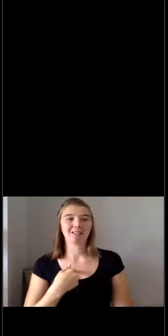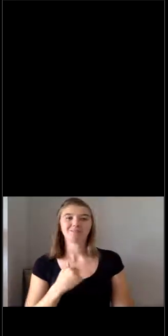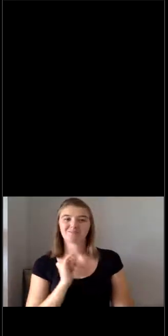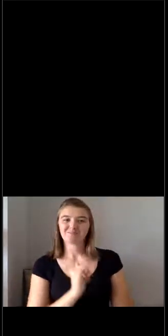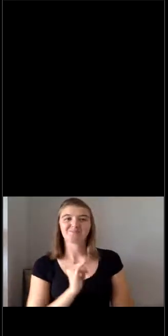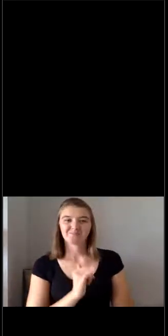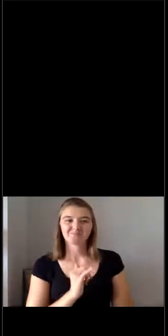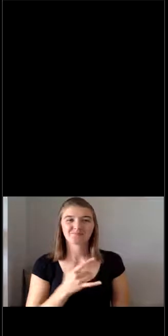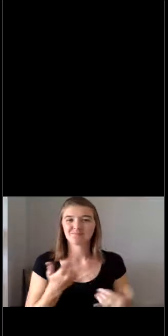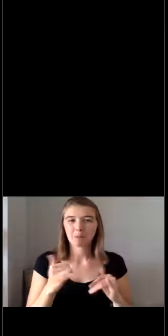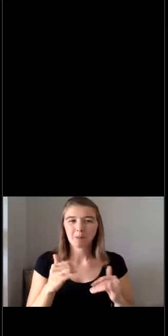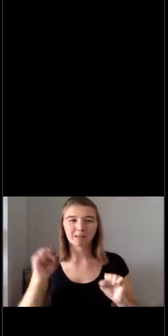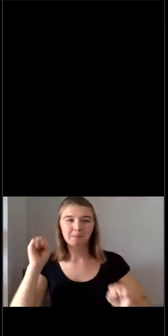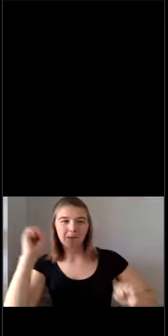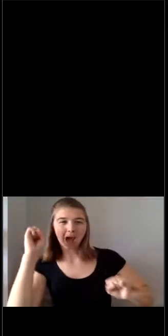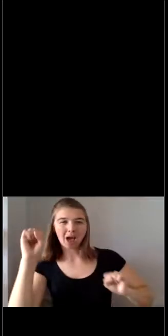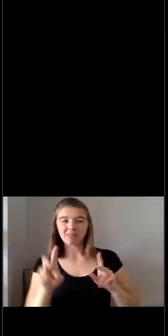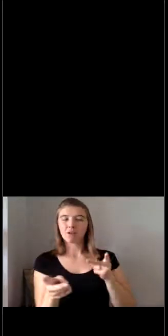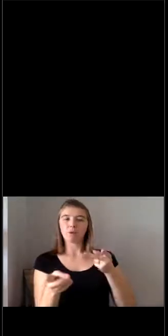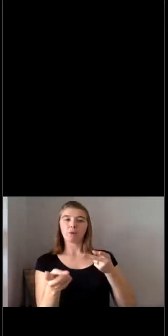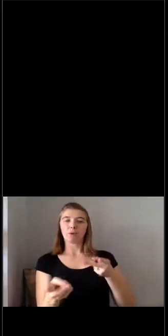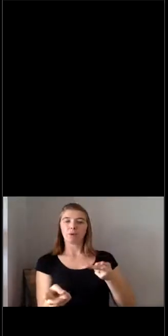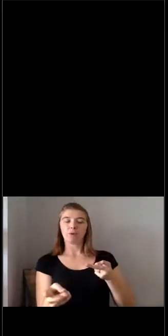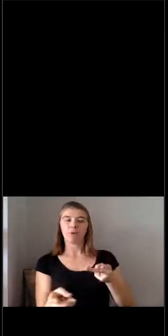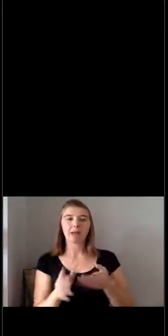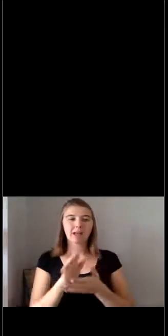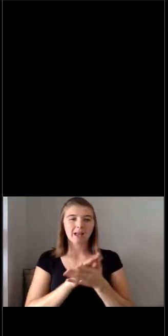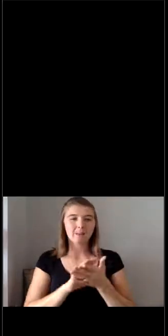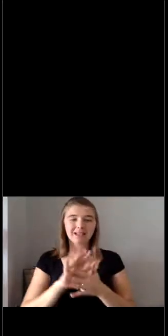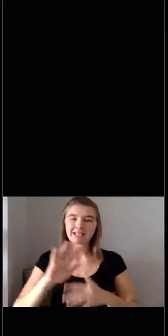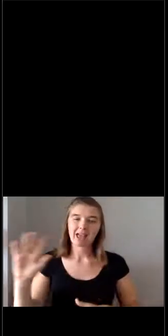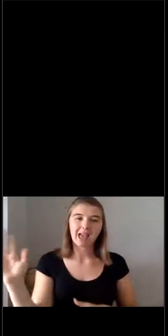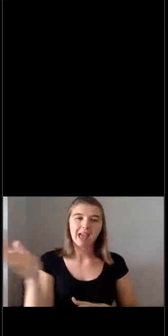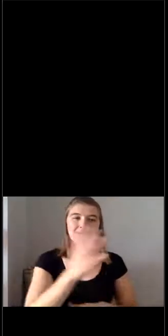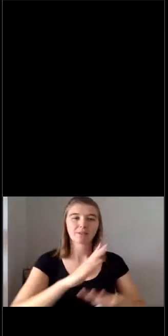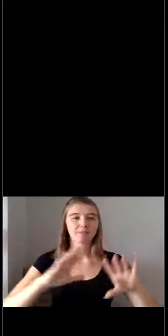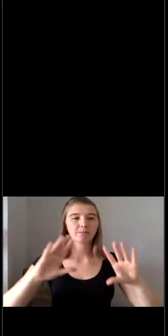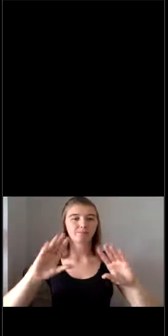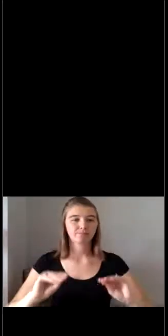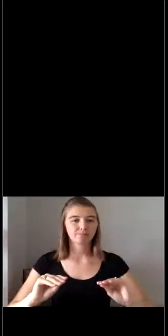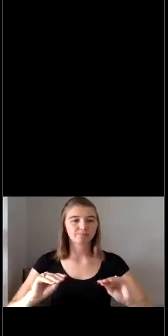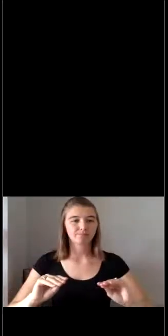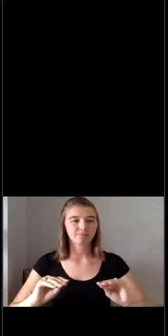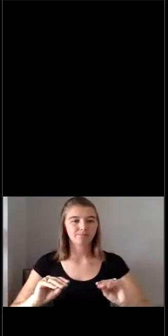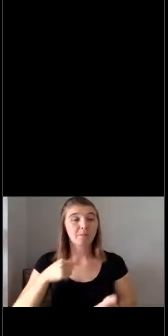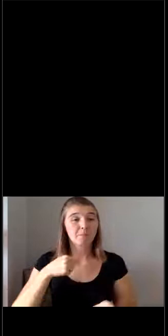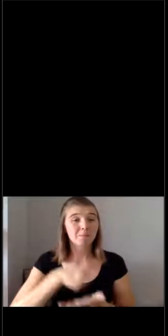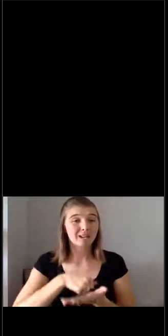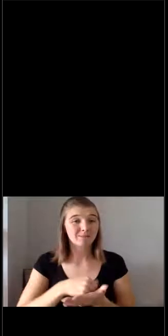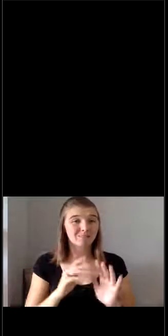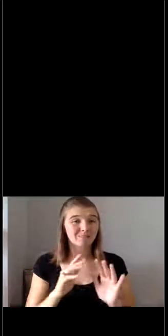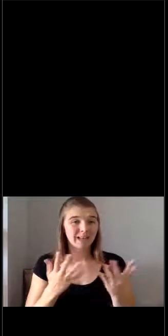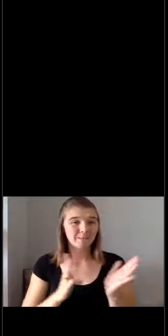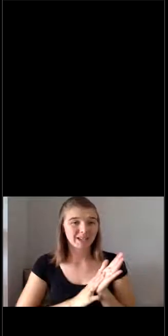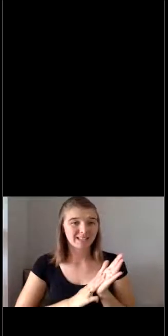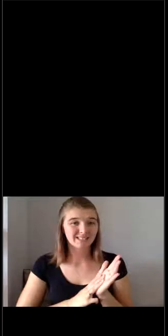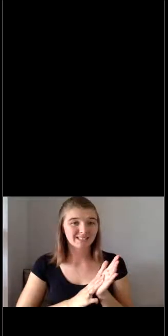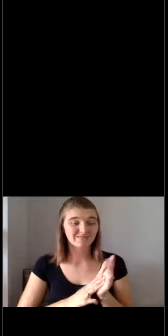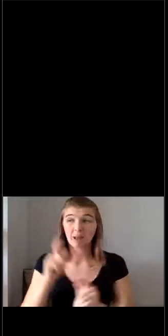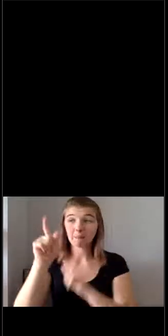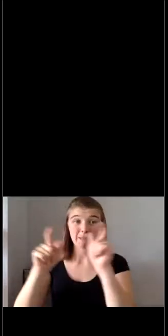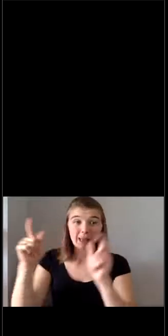it is. The key thing is we have a moment away from everyone else, at least 10 minutes. We're away from other people, we're away from our work, we're away from